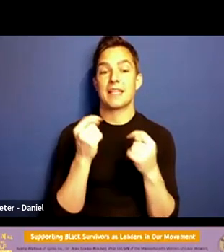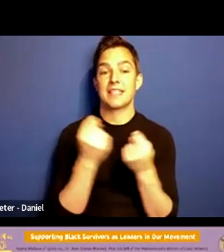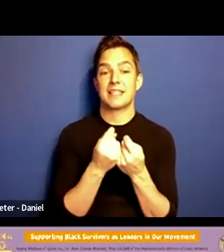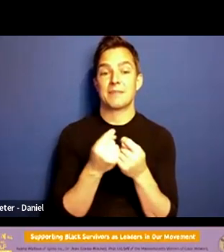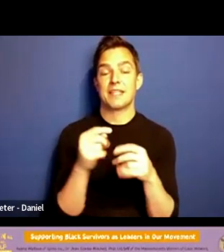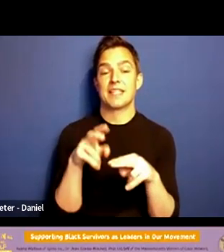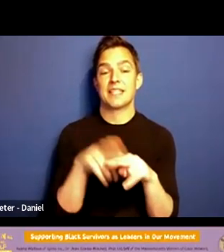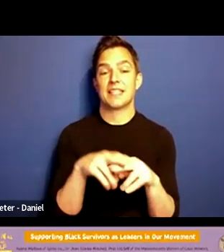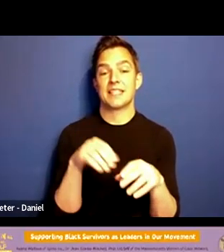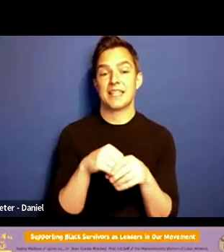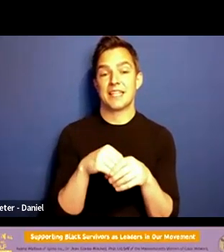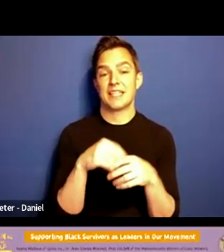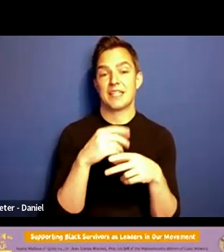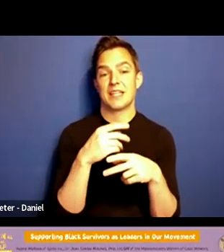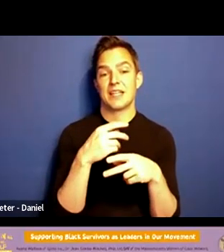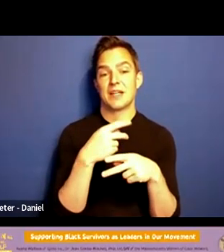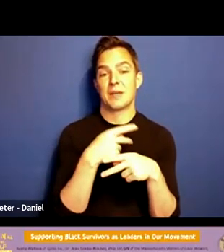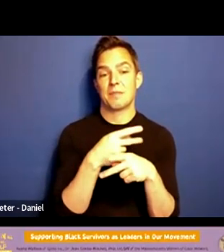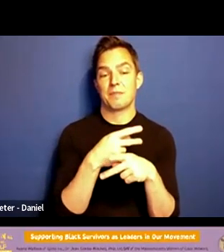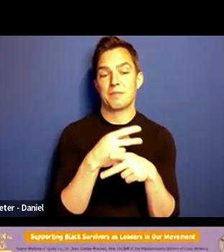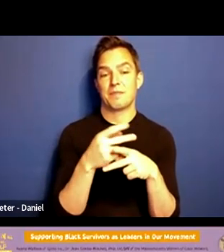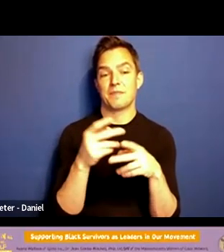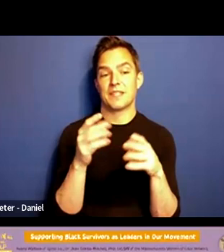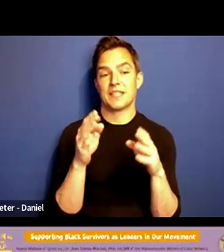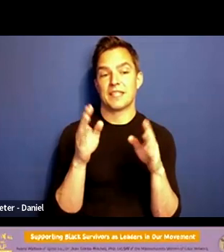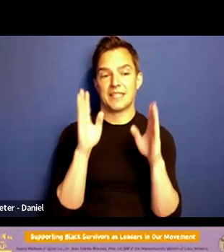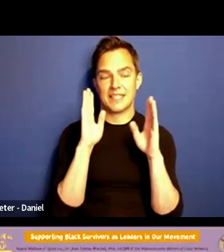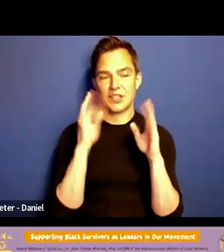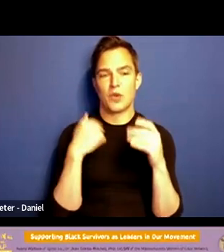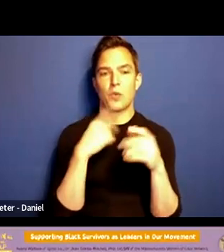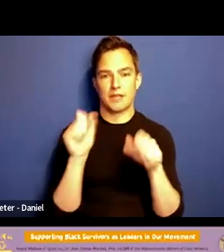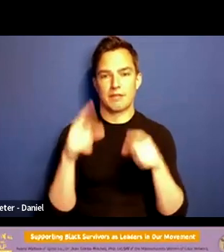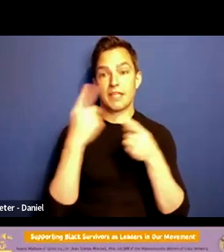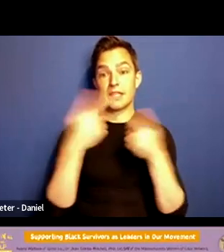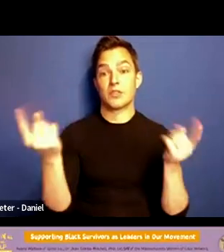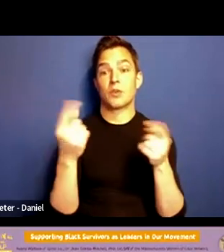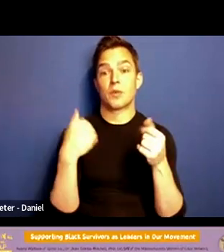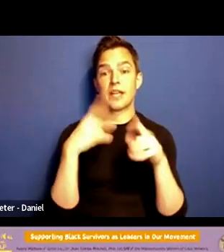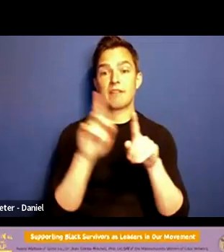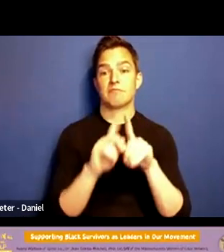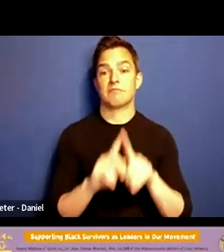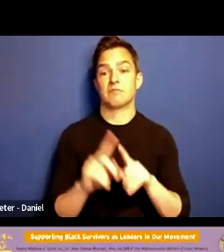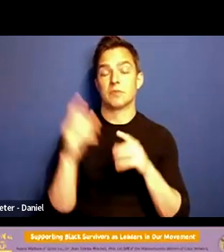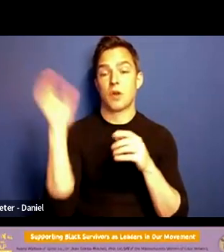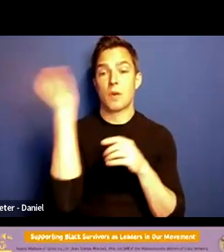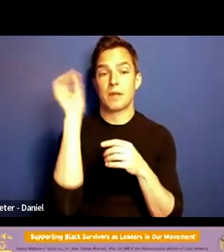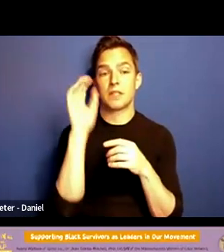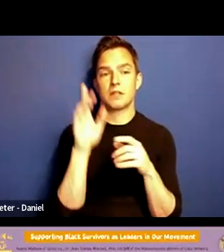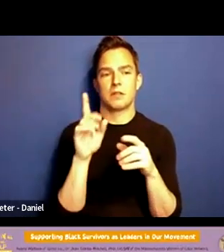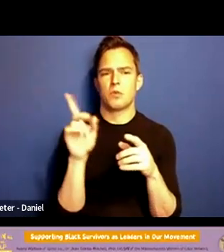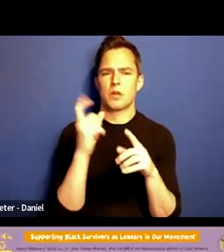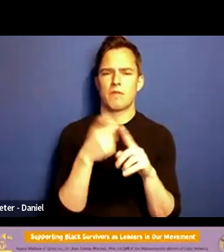in productive tension, but it actually has to be productive. We can disagree, we can have varying opinions, we all come from different